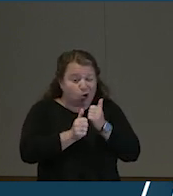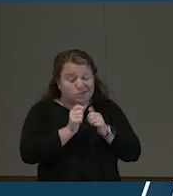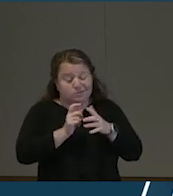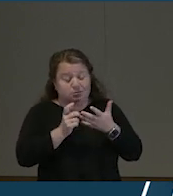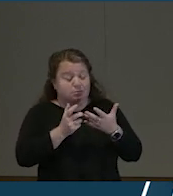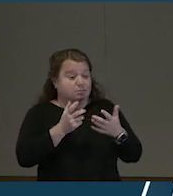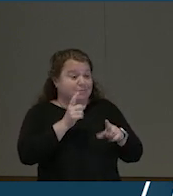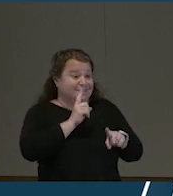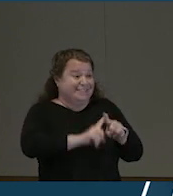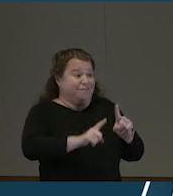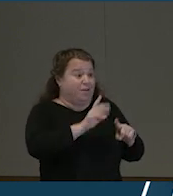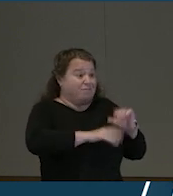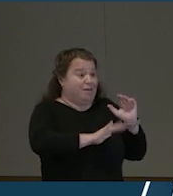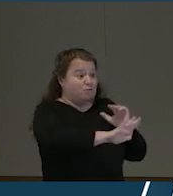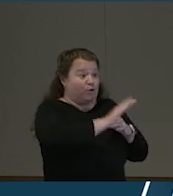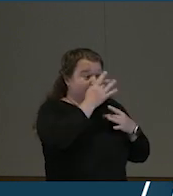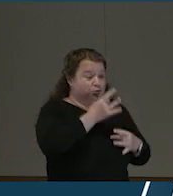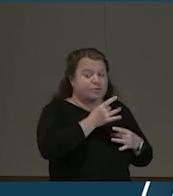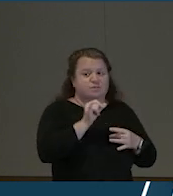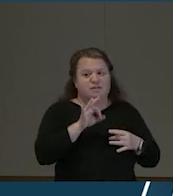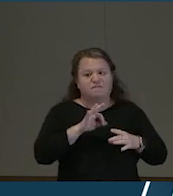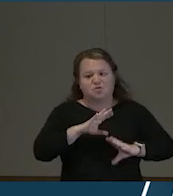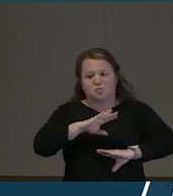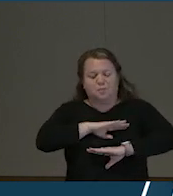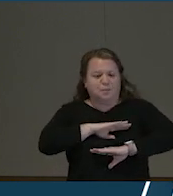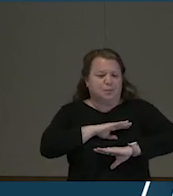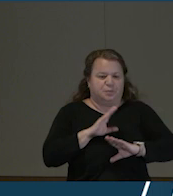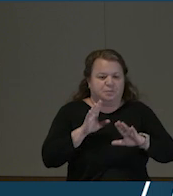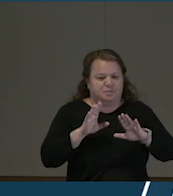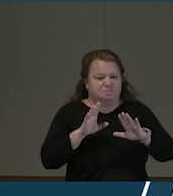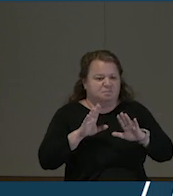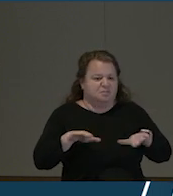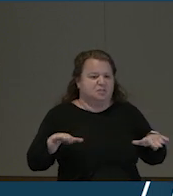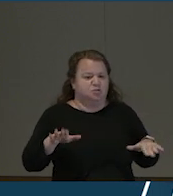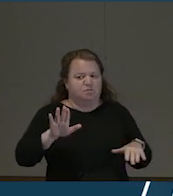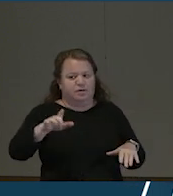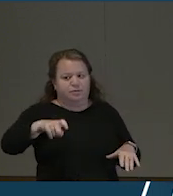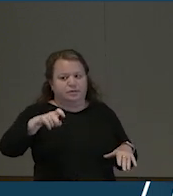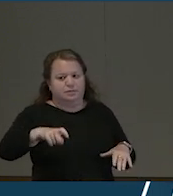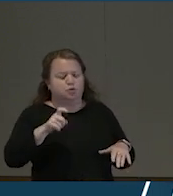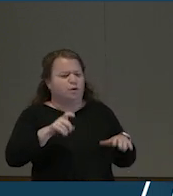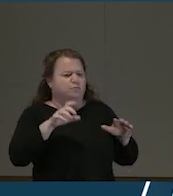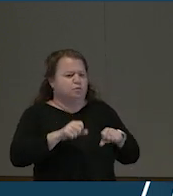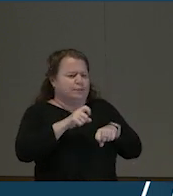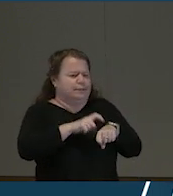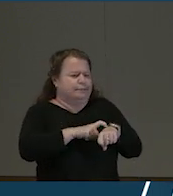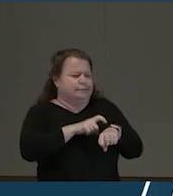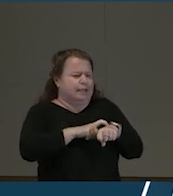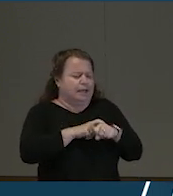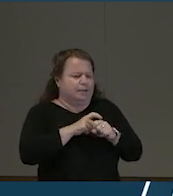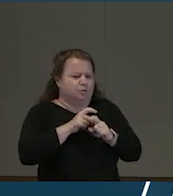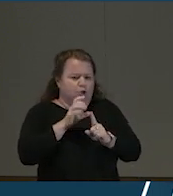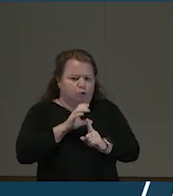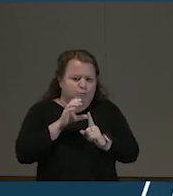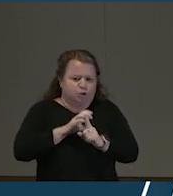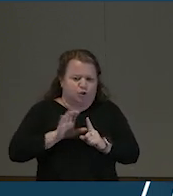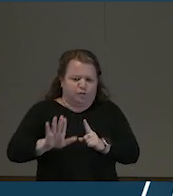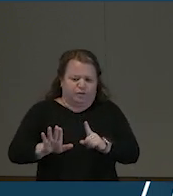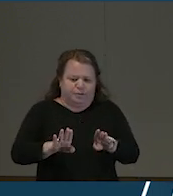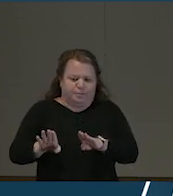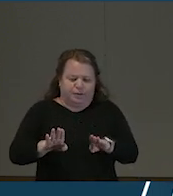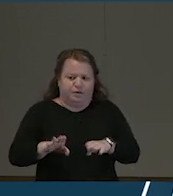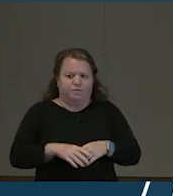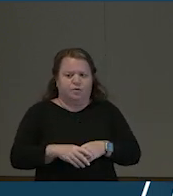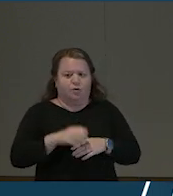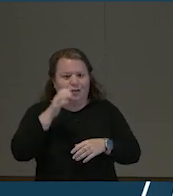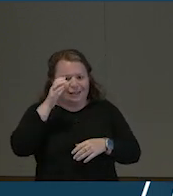your own interests, but if we're meeting our children where they're at, we have to take time to observe how they play,